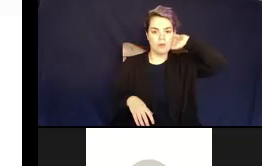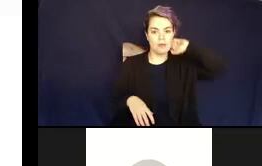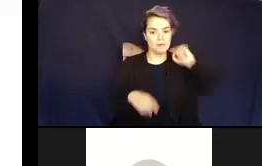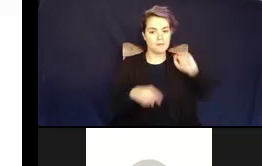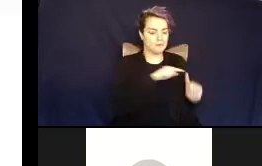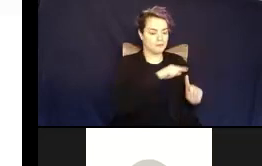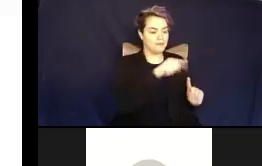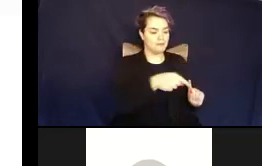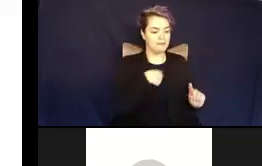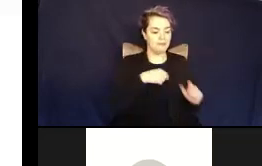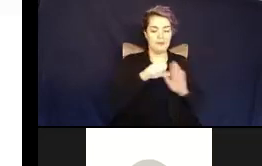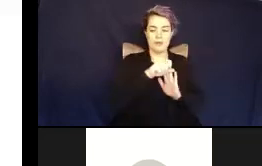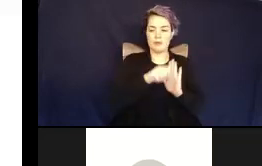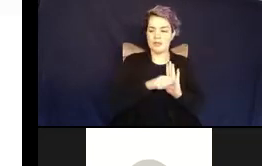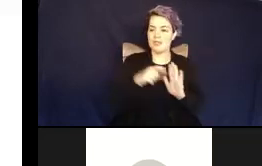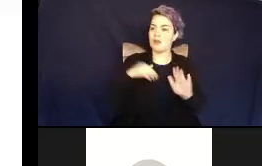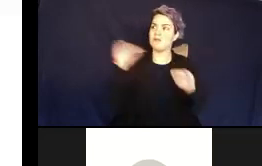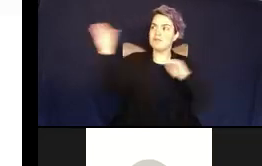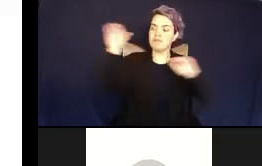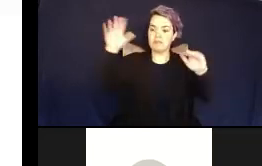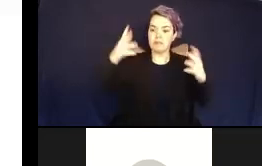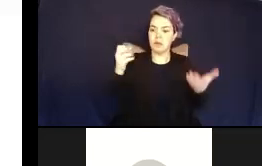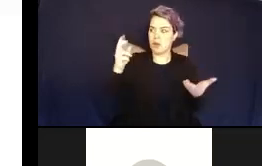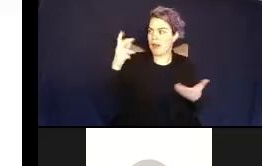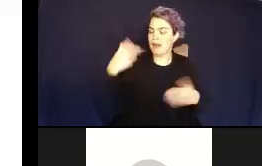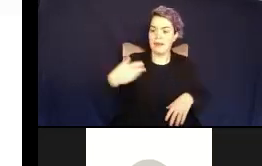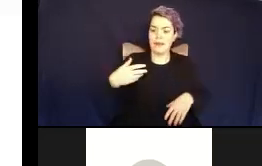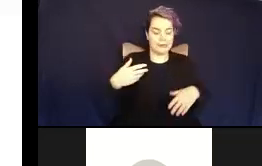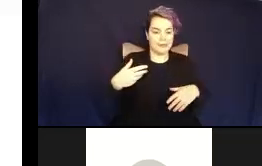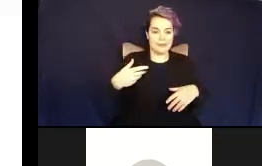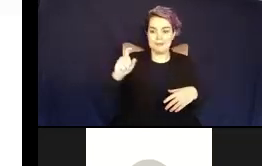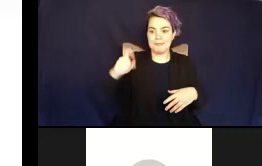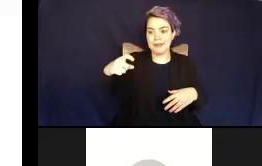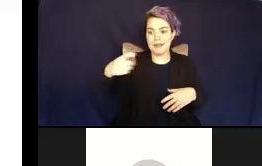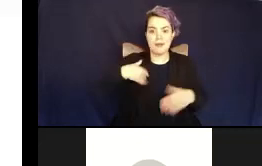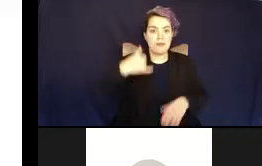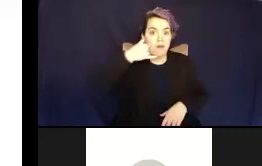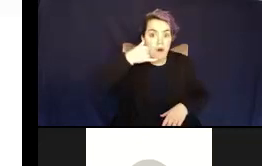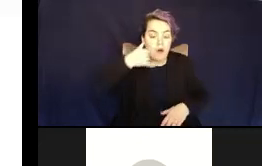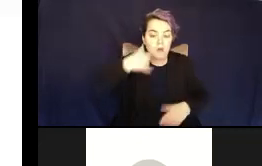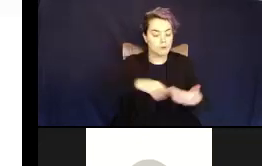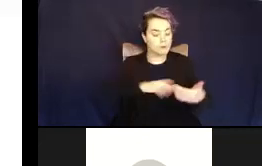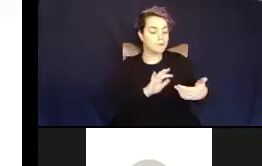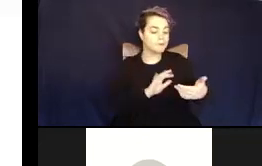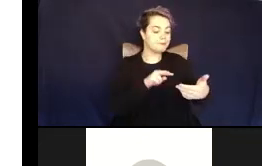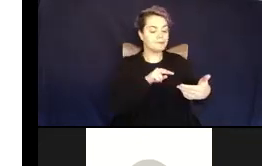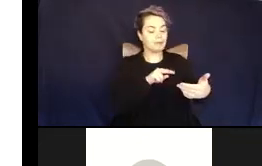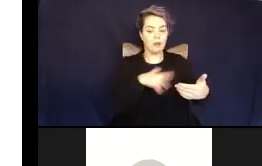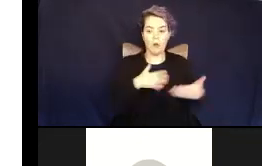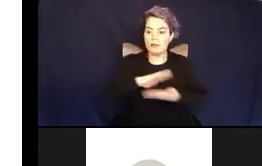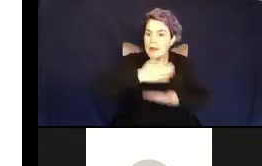where we are working to get those to people, to get phones. In some cases, I think the problems have